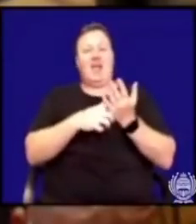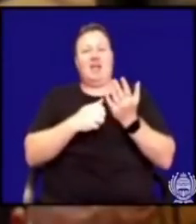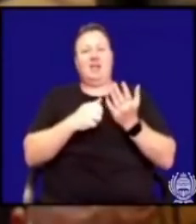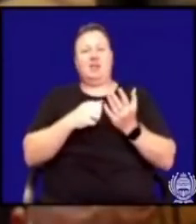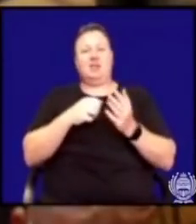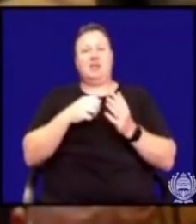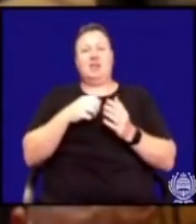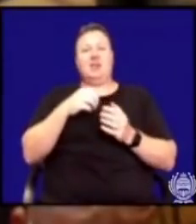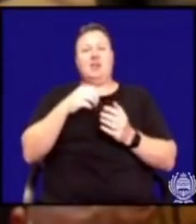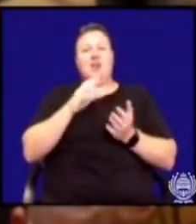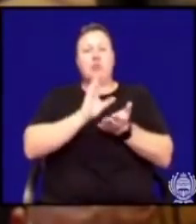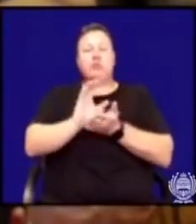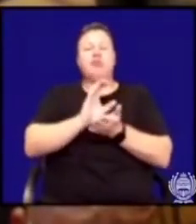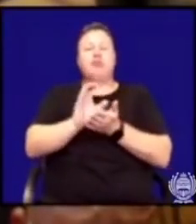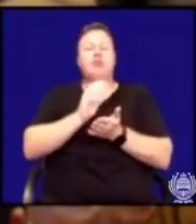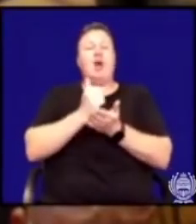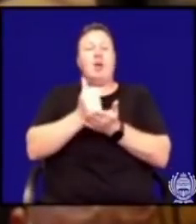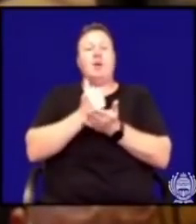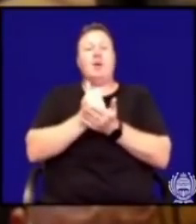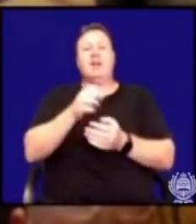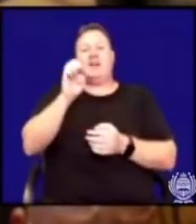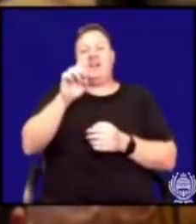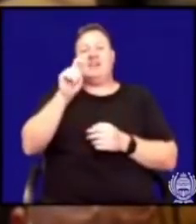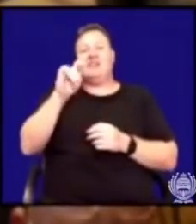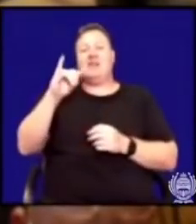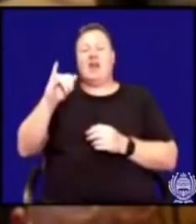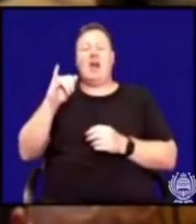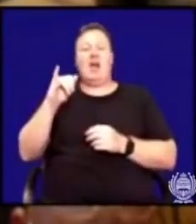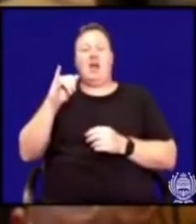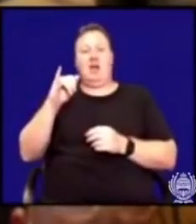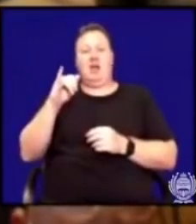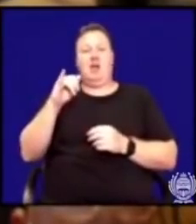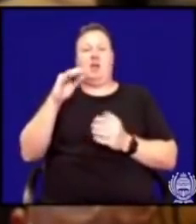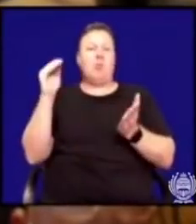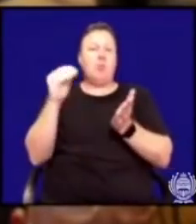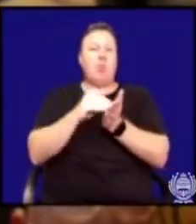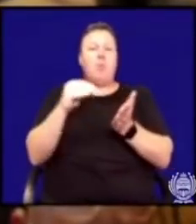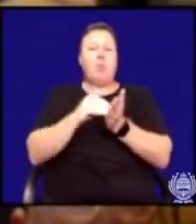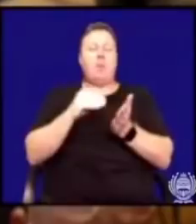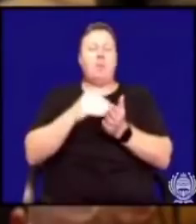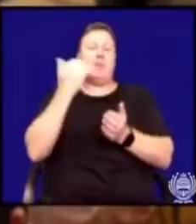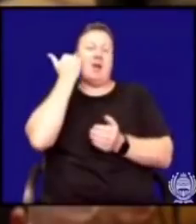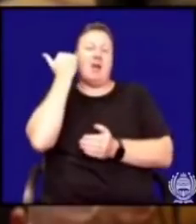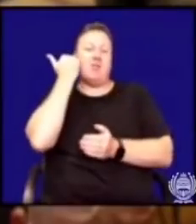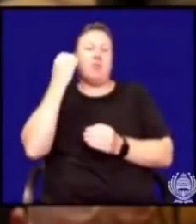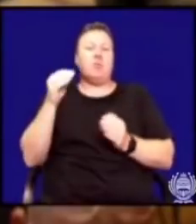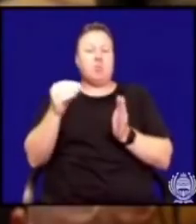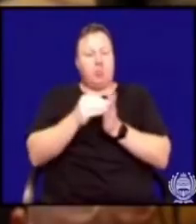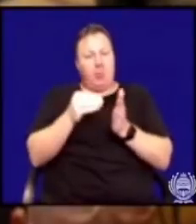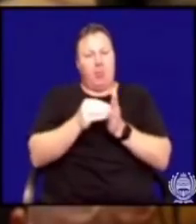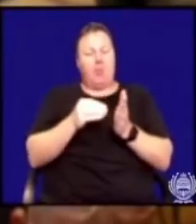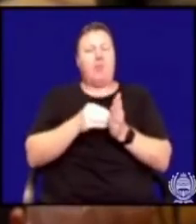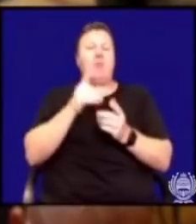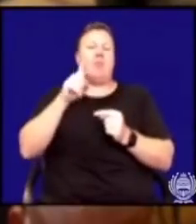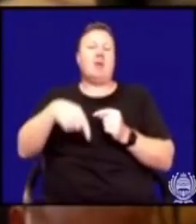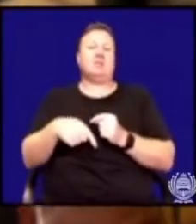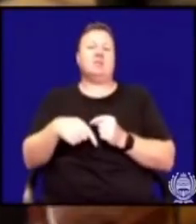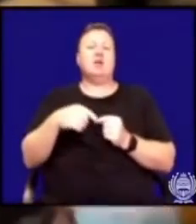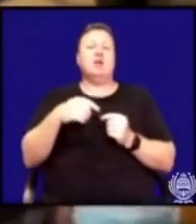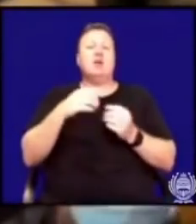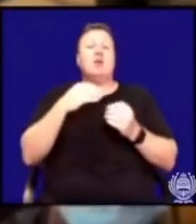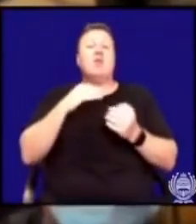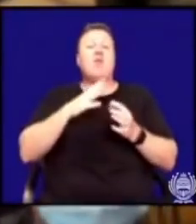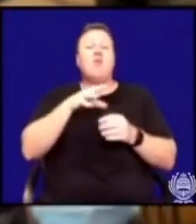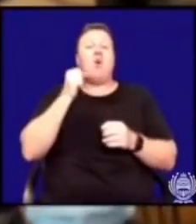been calling for the ETI to be implemented by government. But to simply expand the ETI without proper